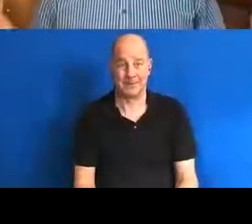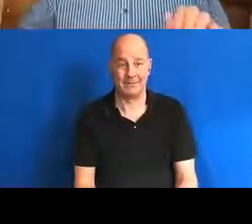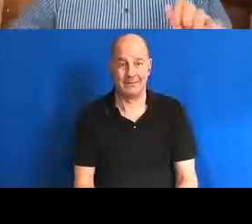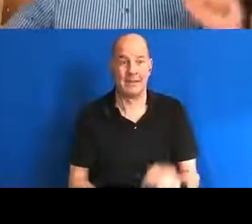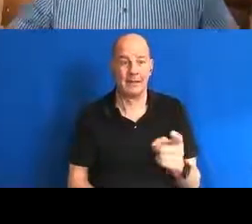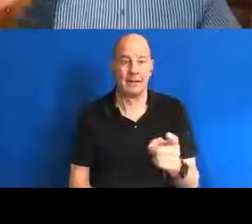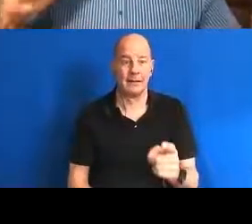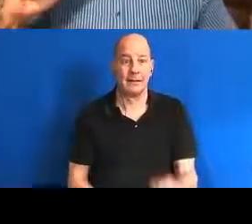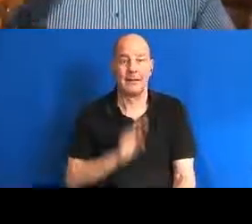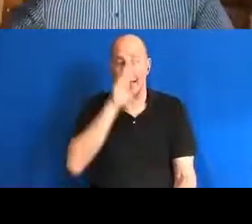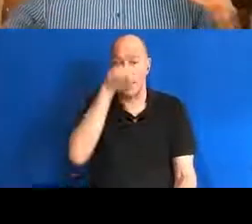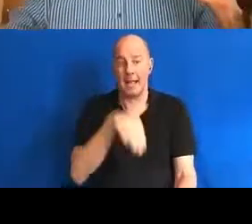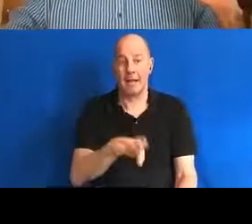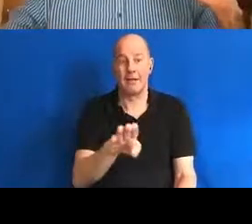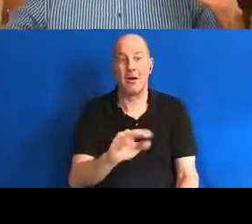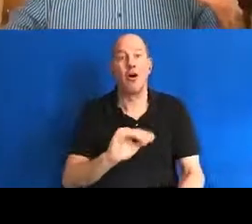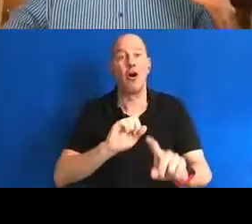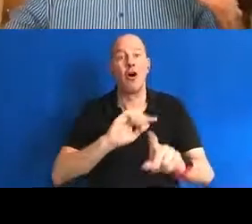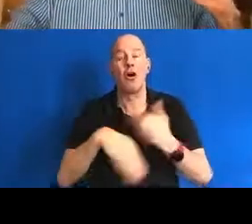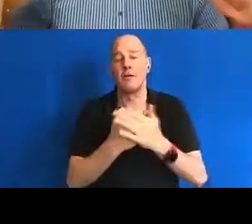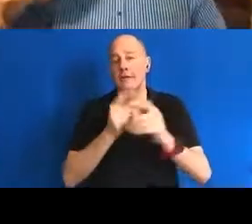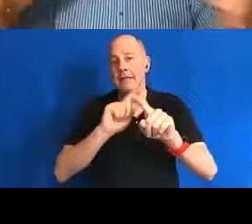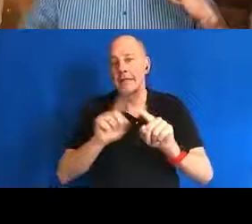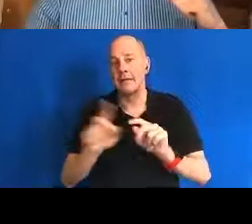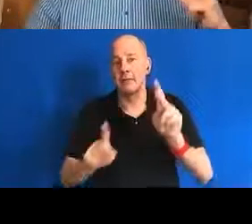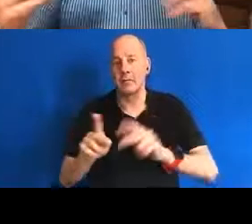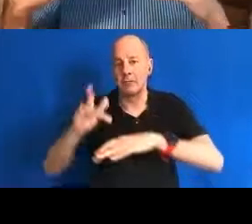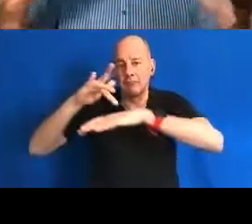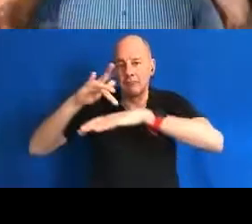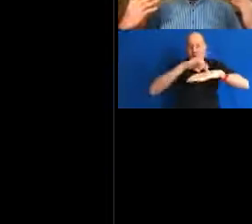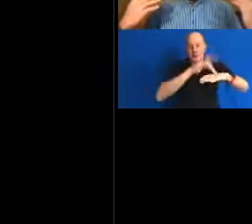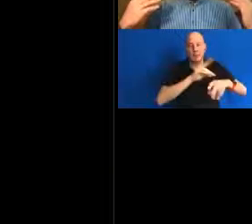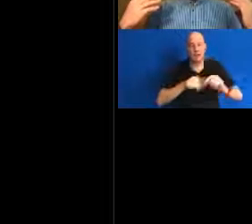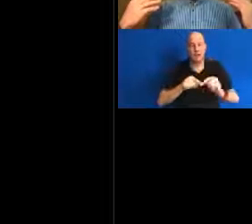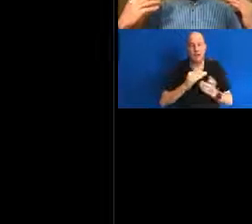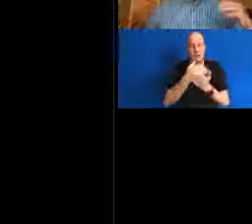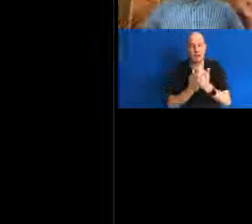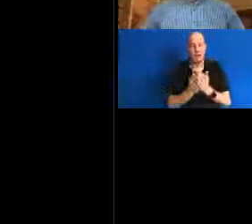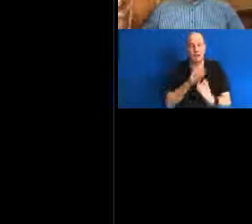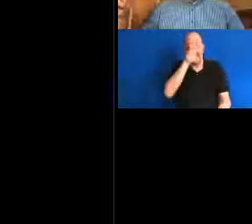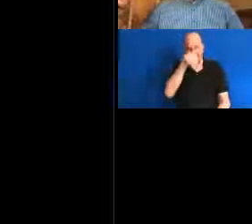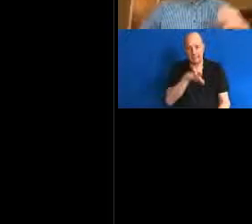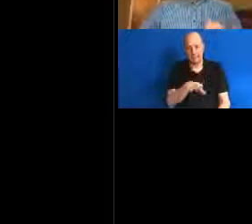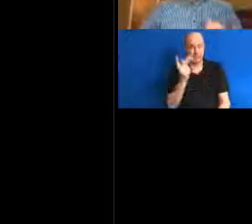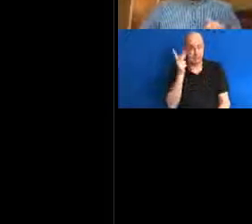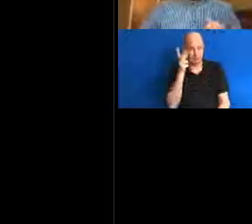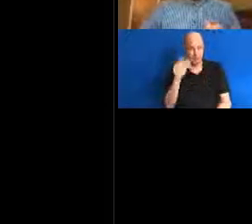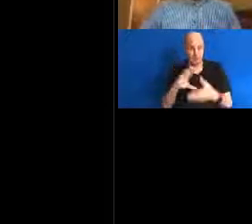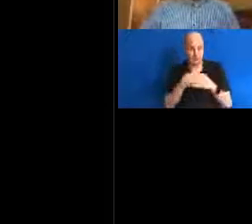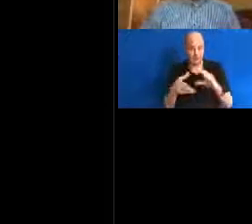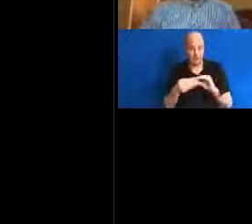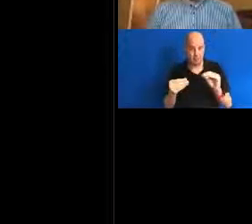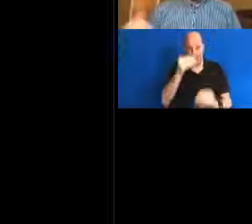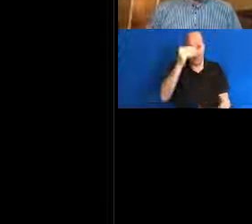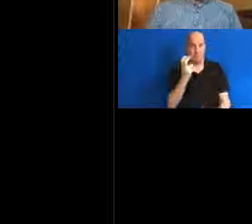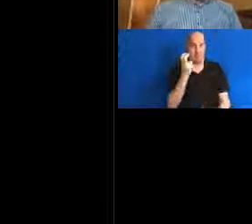elephant here, and all the different people are touching the different parts of the elephant. If you've heard that proverb of the blind men touching the elephant, and each part of